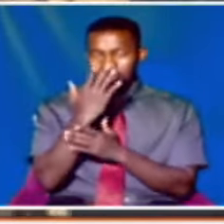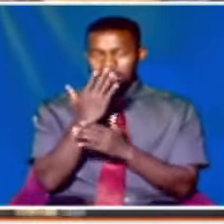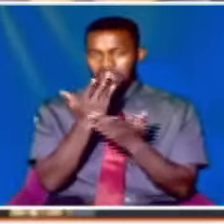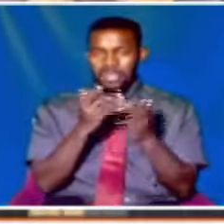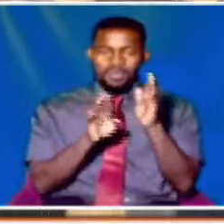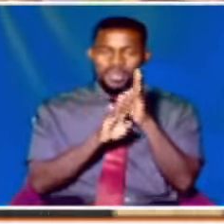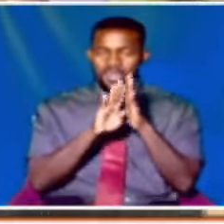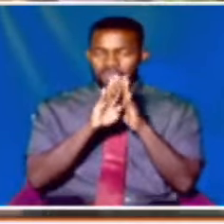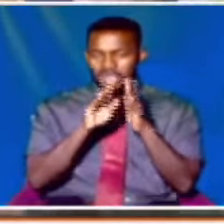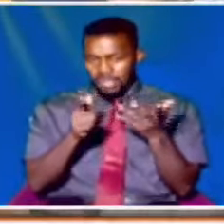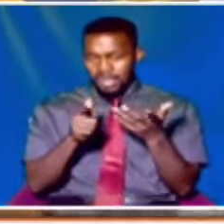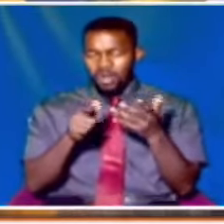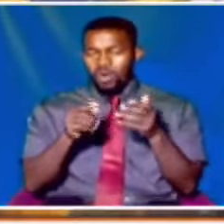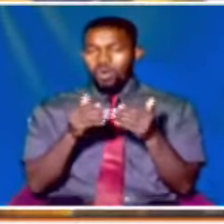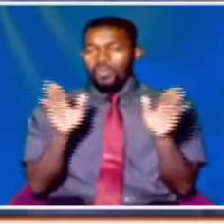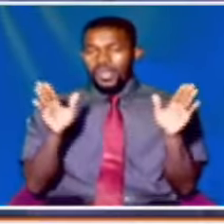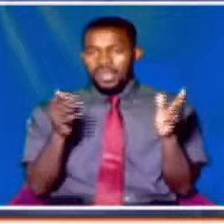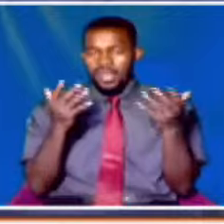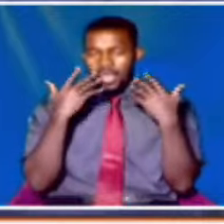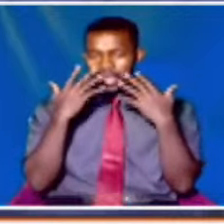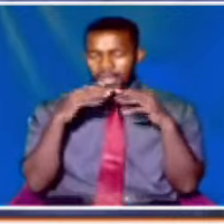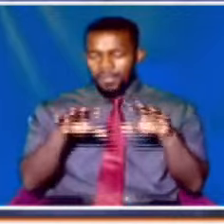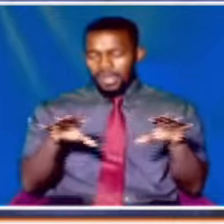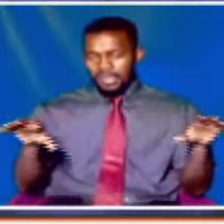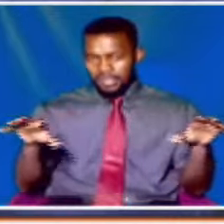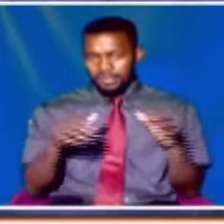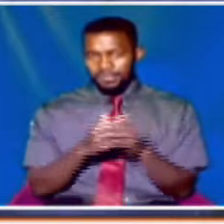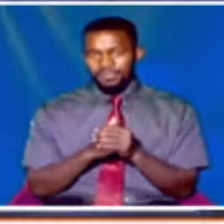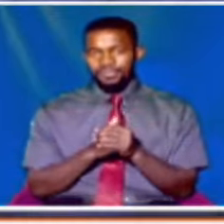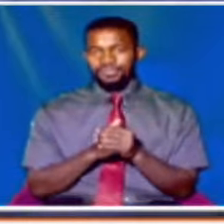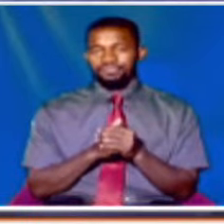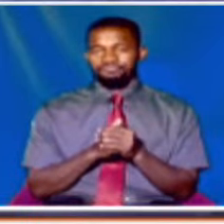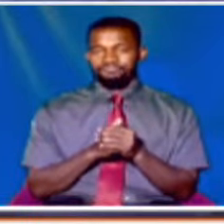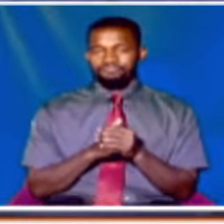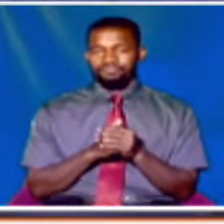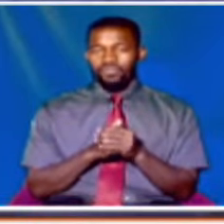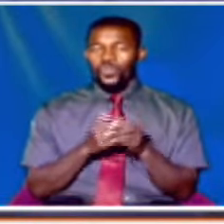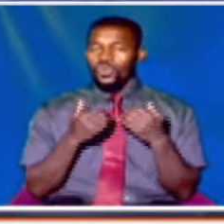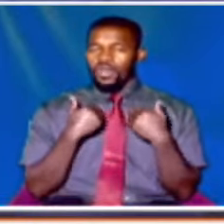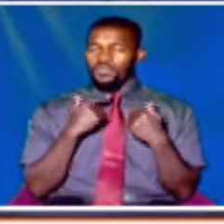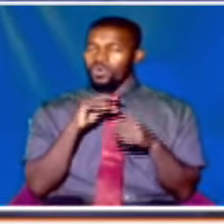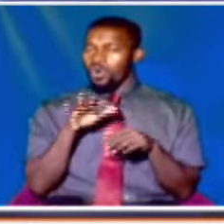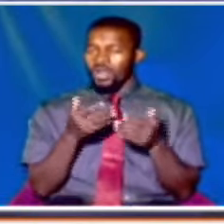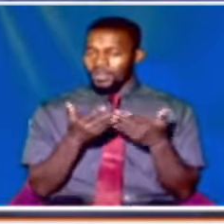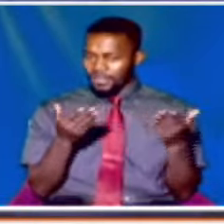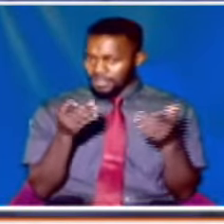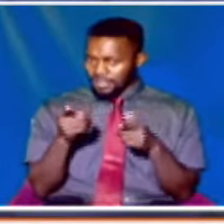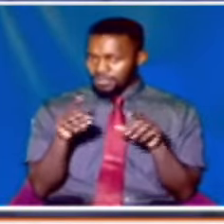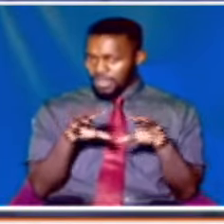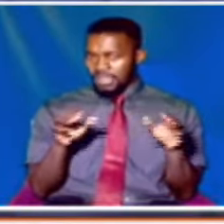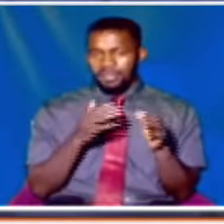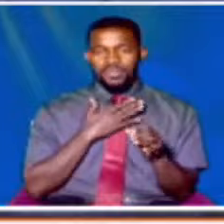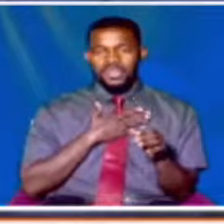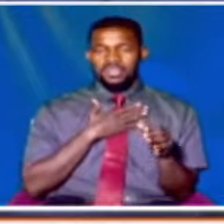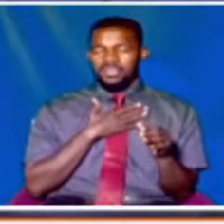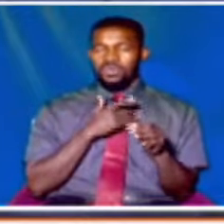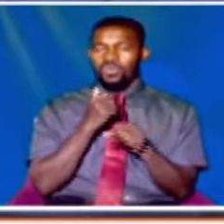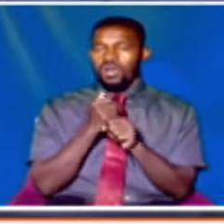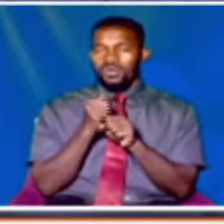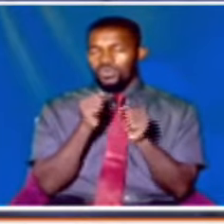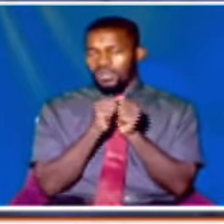the Nanyuki Open Air Market. Na kwa hivyo na kwa sababu iko na all the facilities, tafadhali tuungane pamoja,